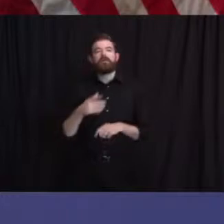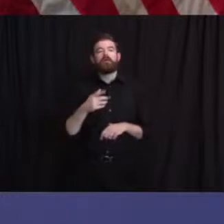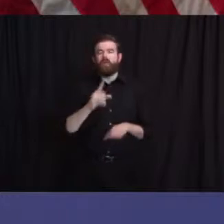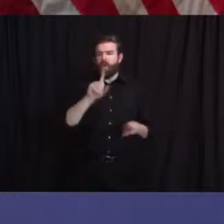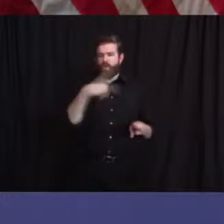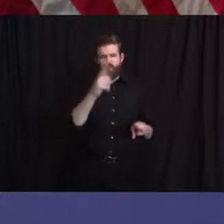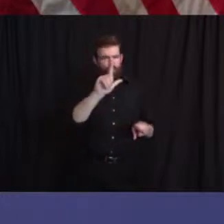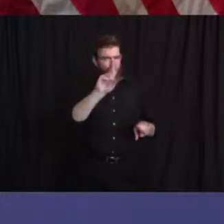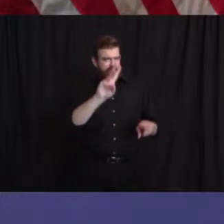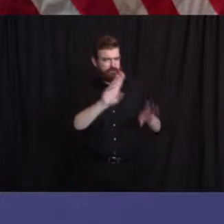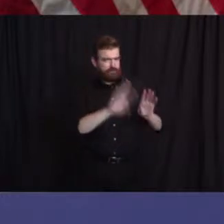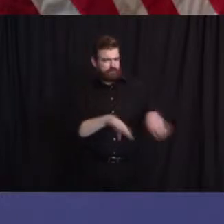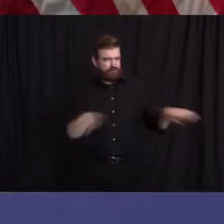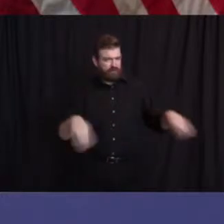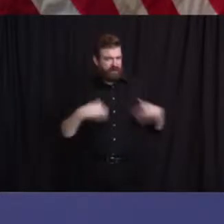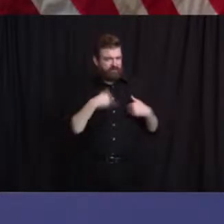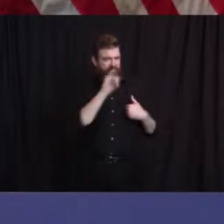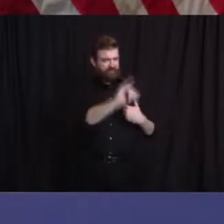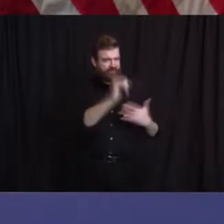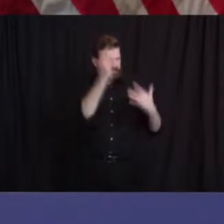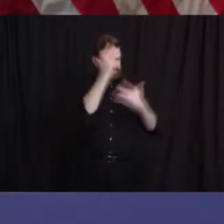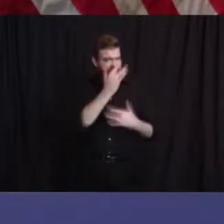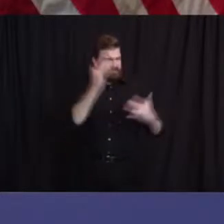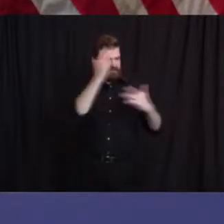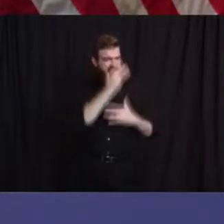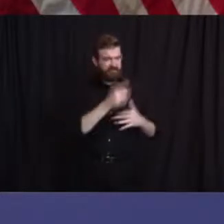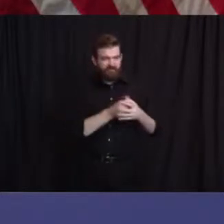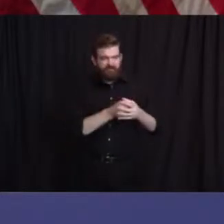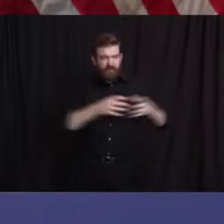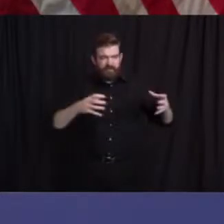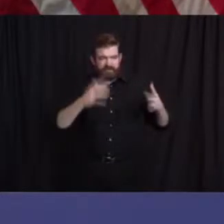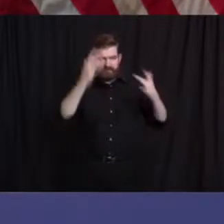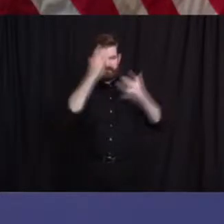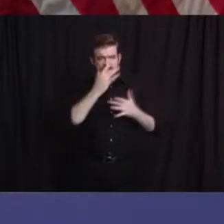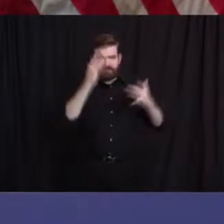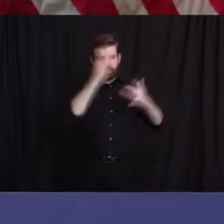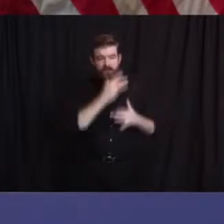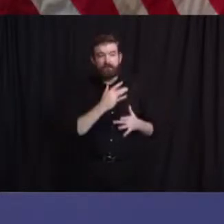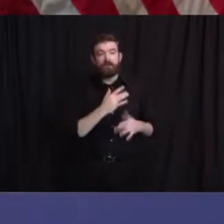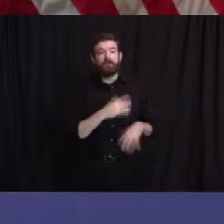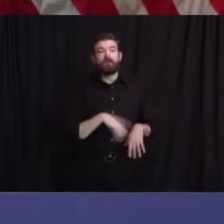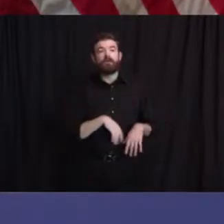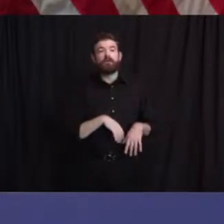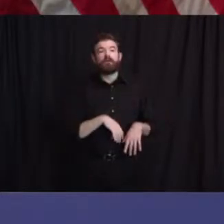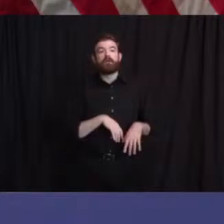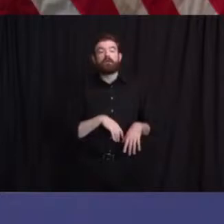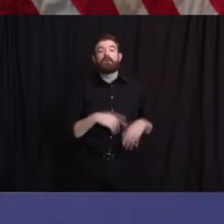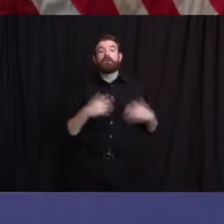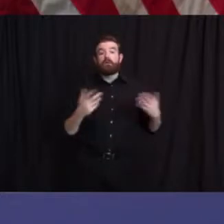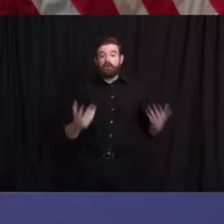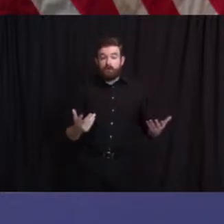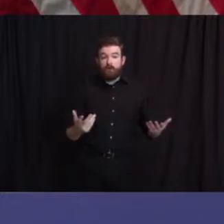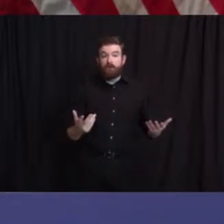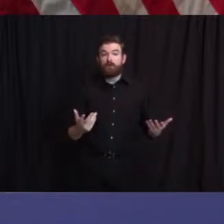large number of fatalities that we sadly have over 11,000, there's no question communities of